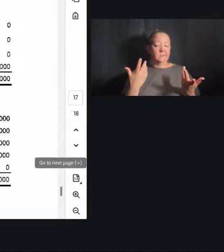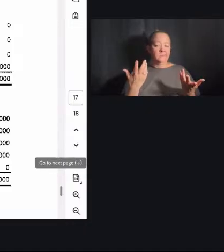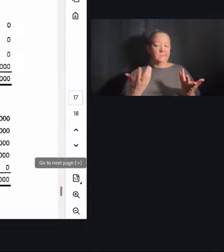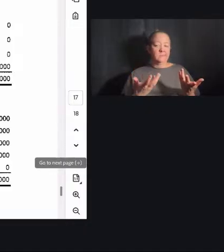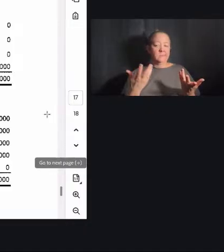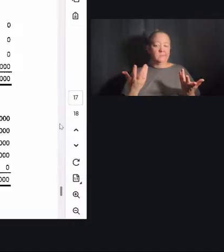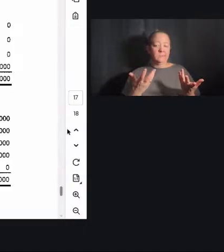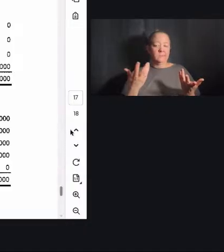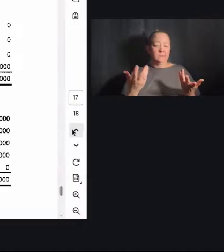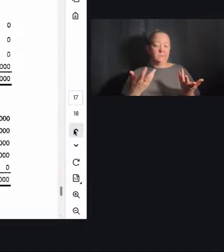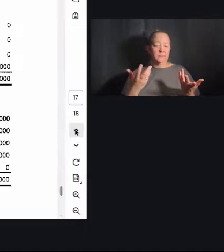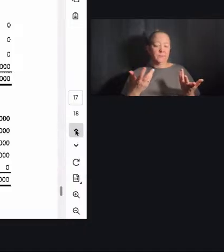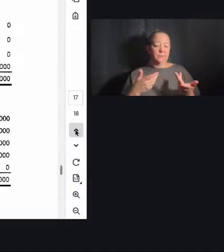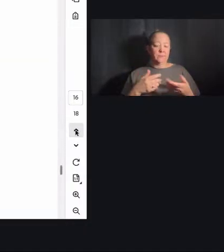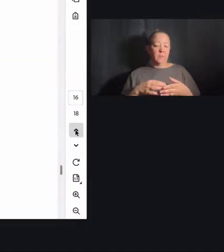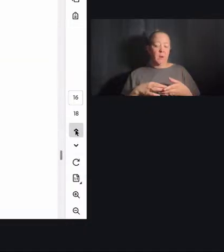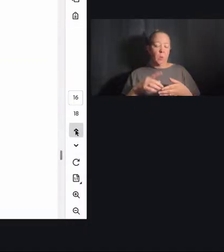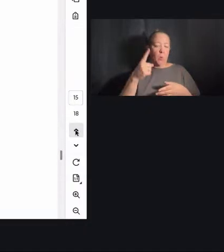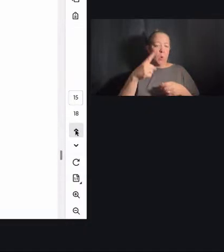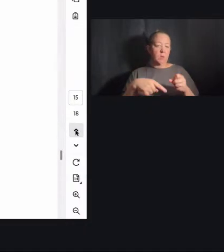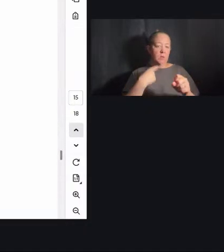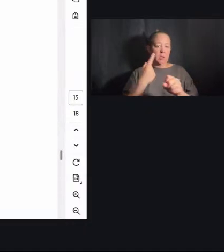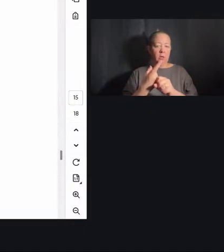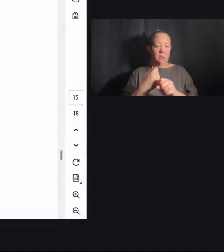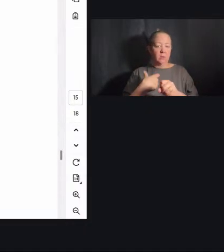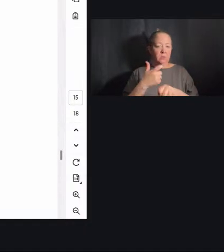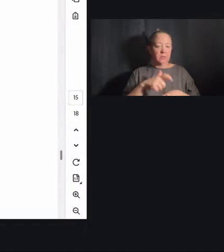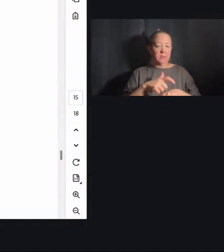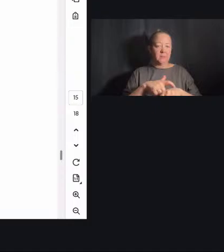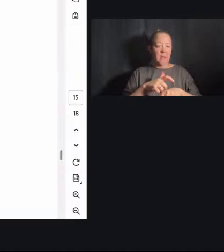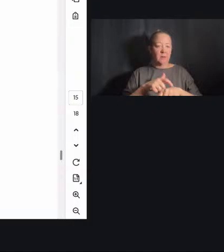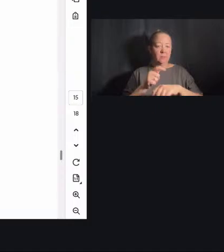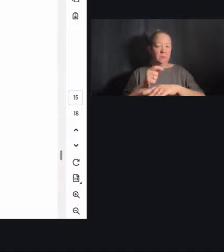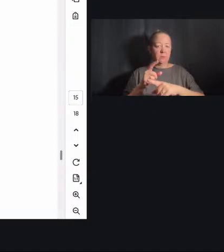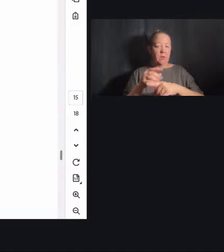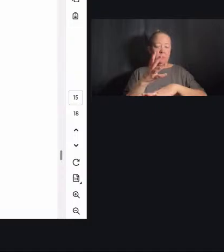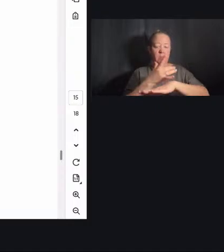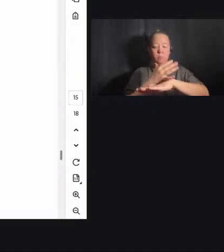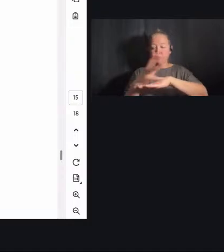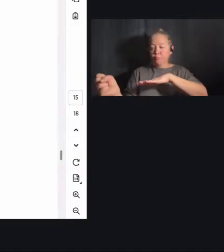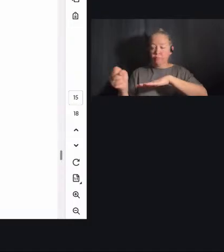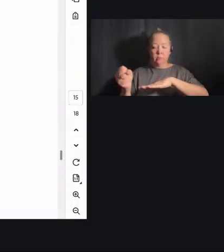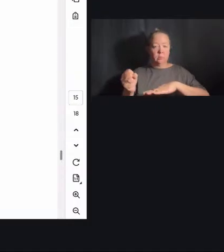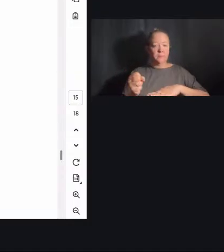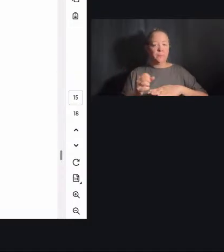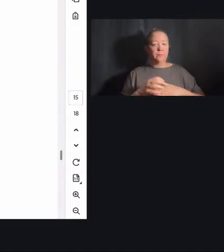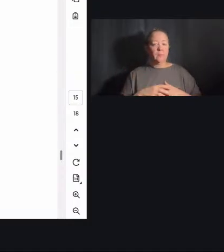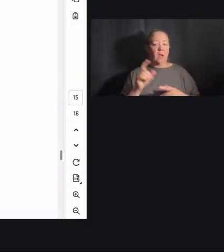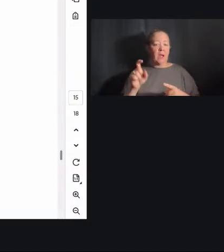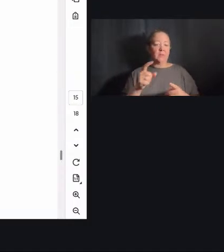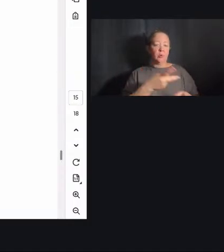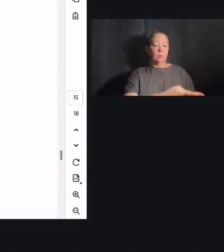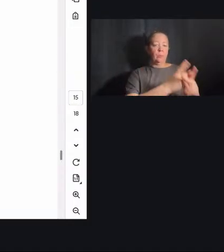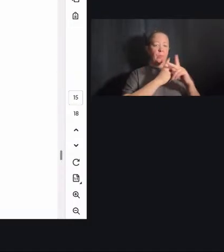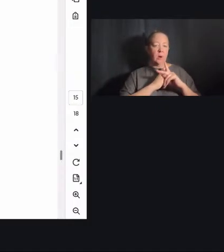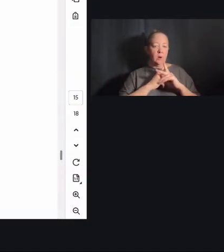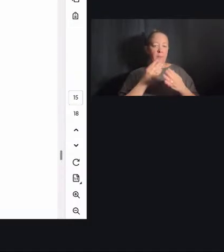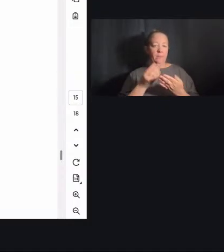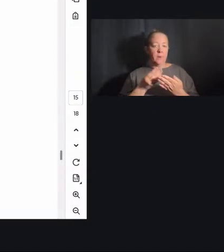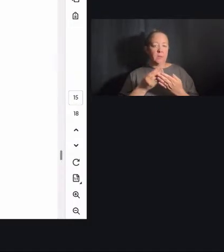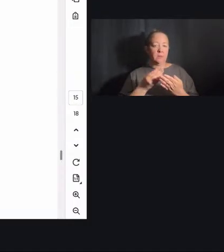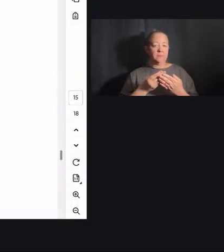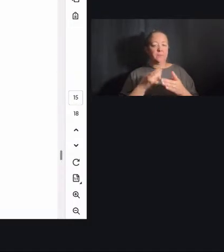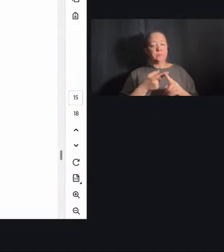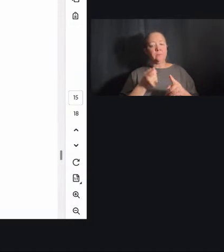money and had to tap into another account buying the bins or the toters. So does that answer your question? I believe this year we bought bins